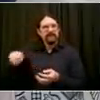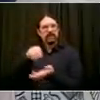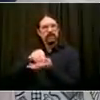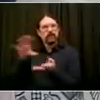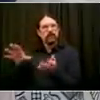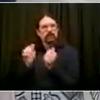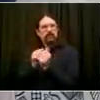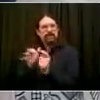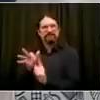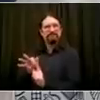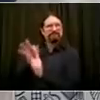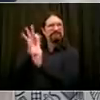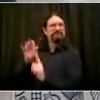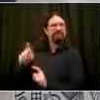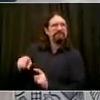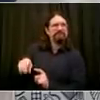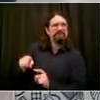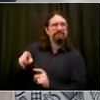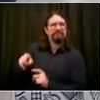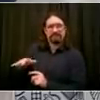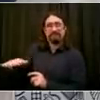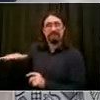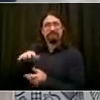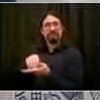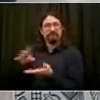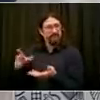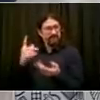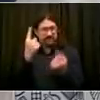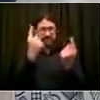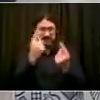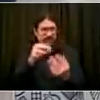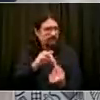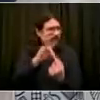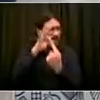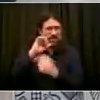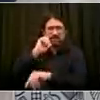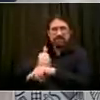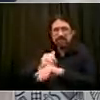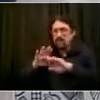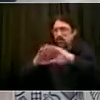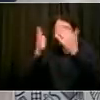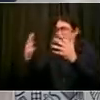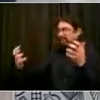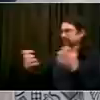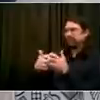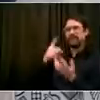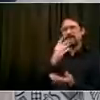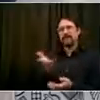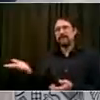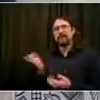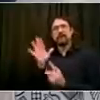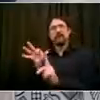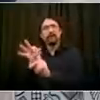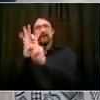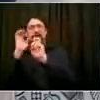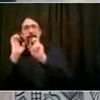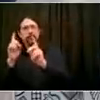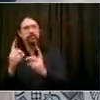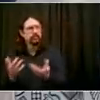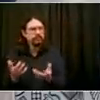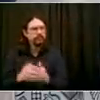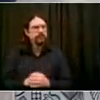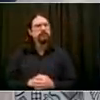Unquestionably, the kids who have the greatest needs are our special needs kids, and the kids for whom in-person takes on even greater value is our special needs kids. Their families